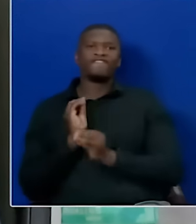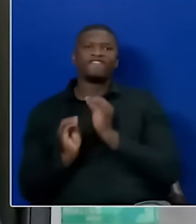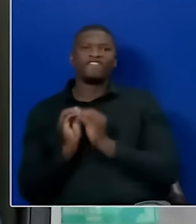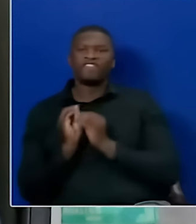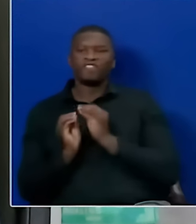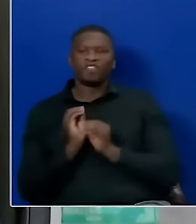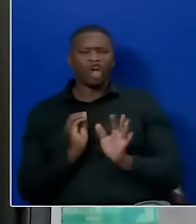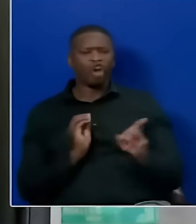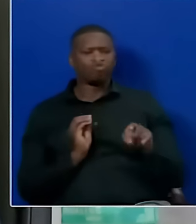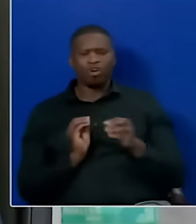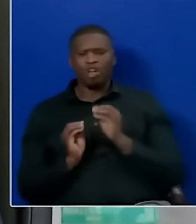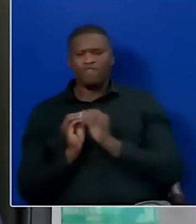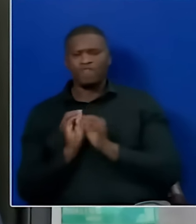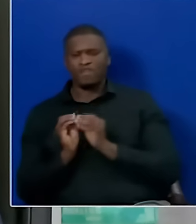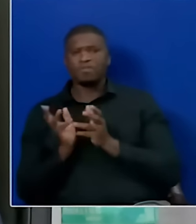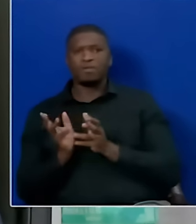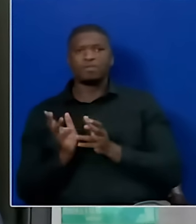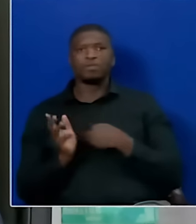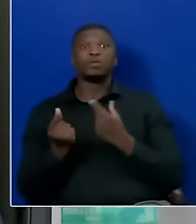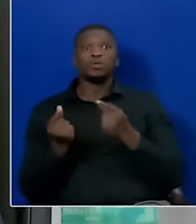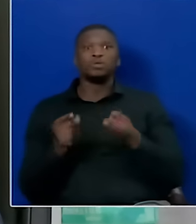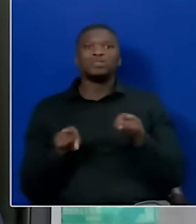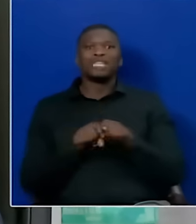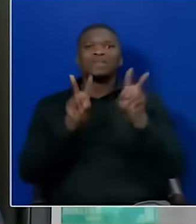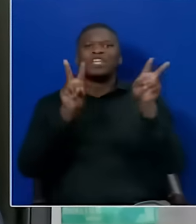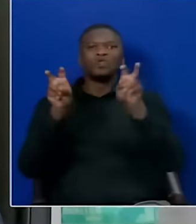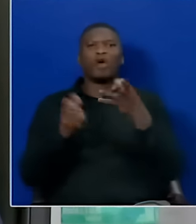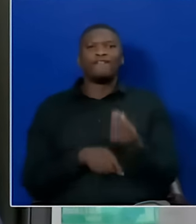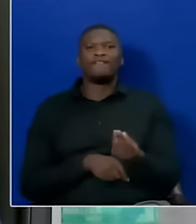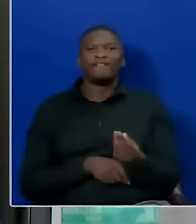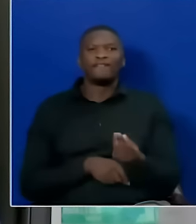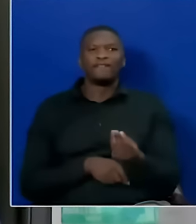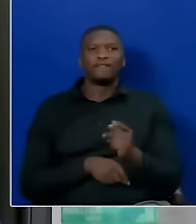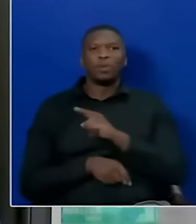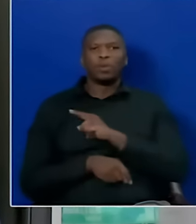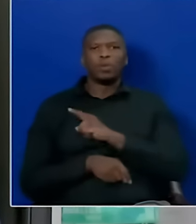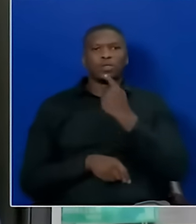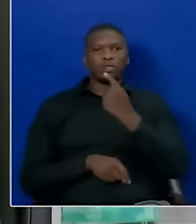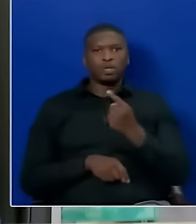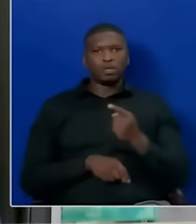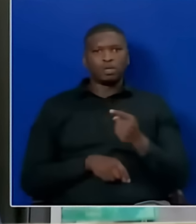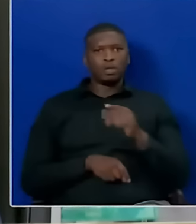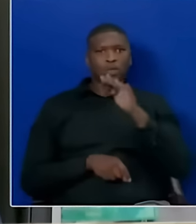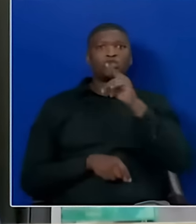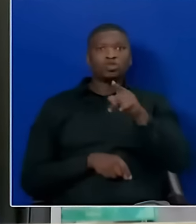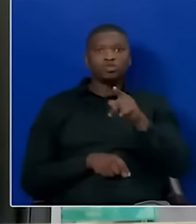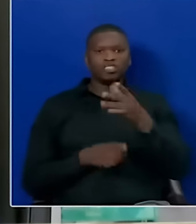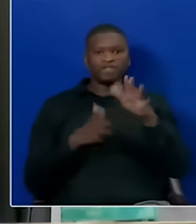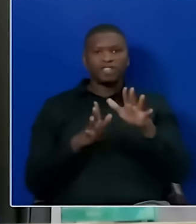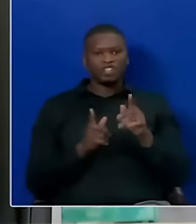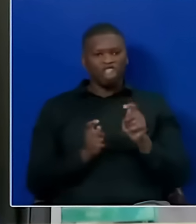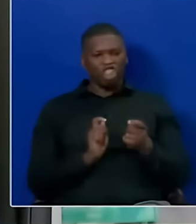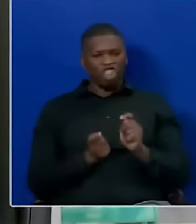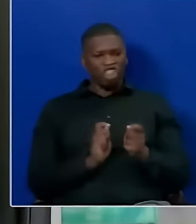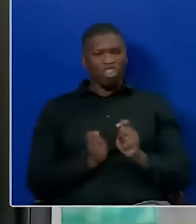number. They take issues with you as well, because they say you have now tampered with the chain of custody. That is not how you received